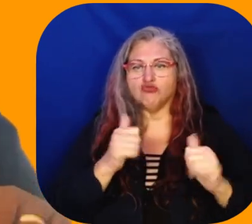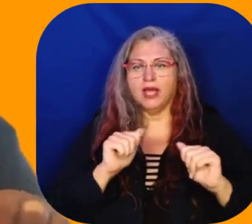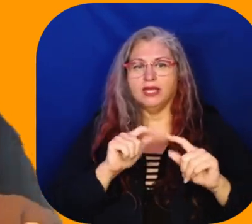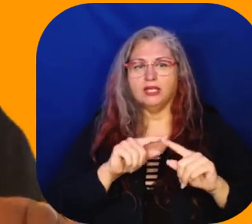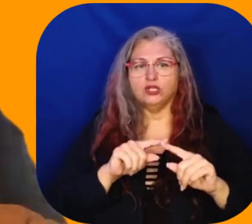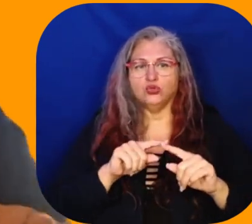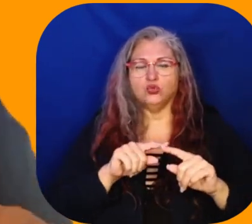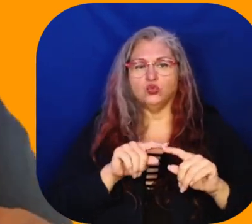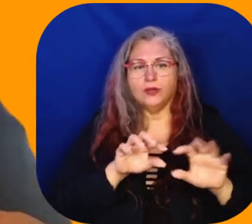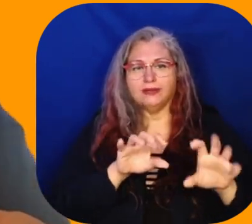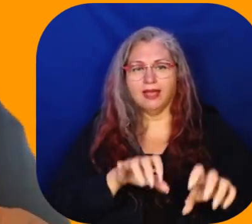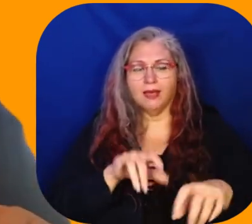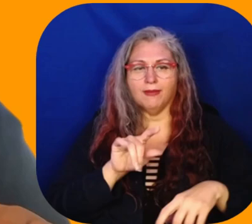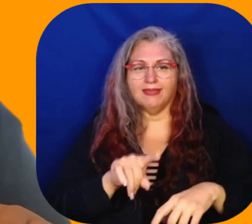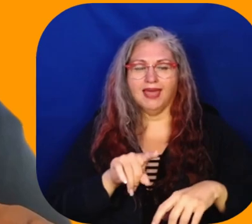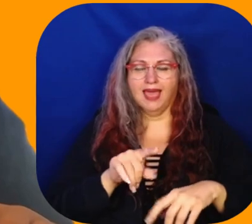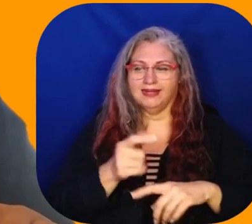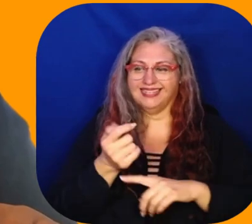that's deletions.